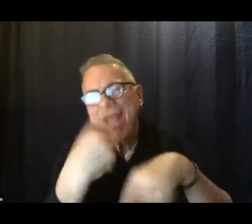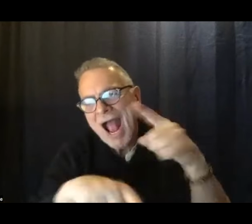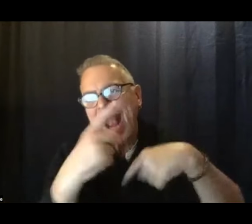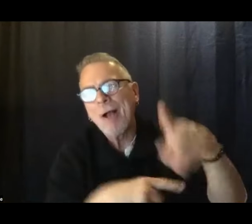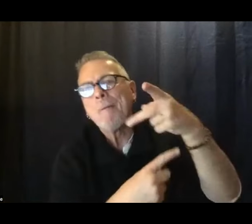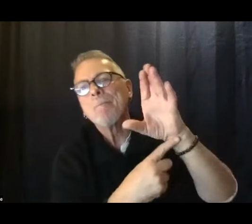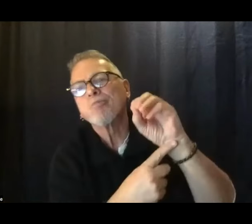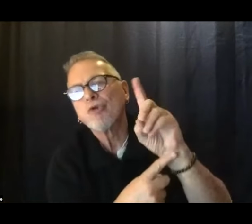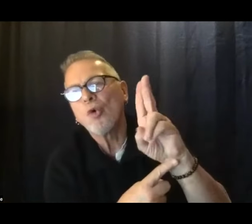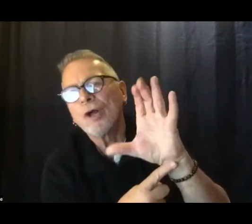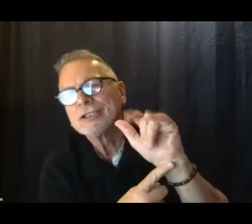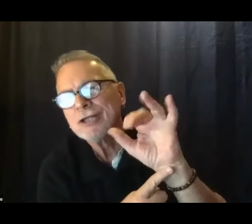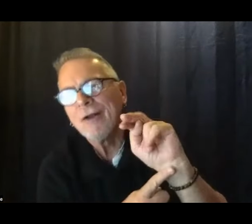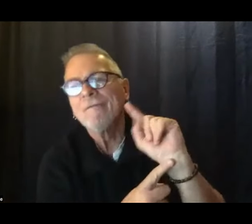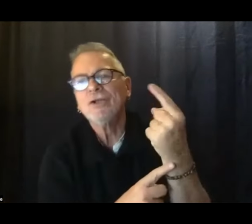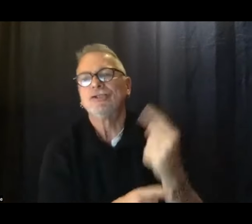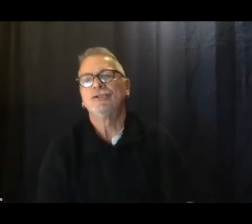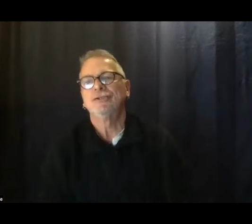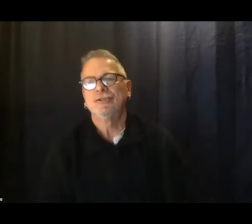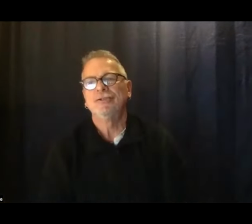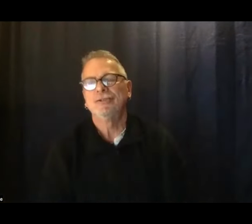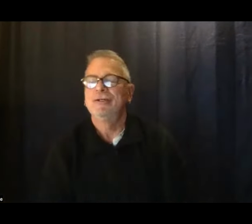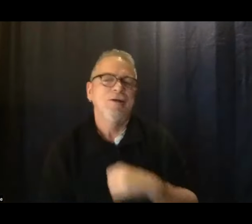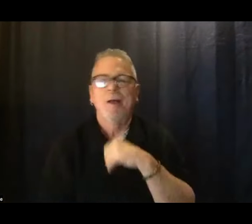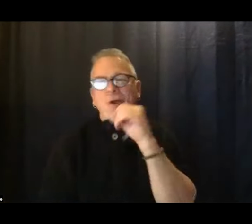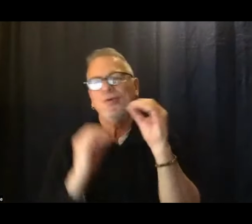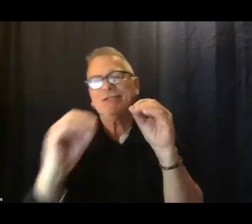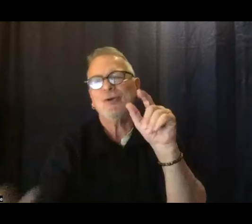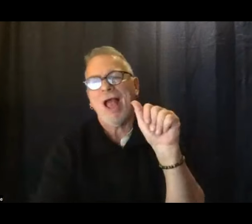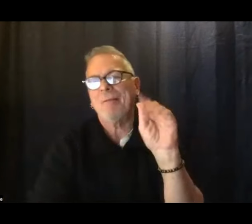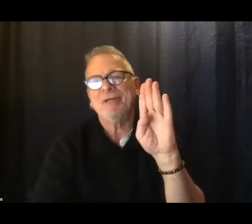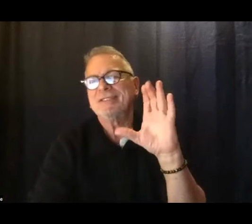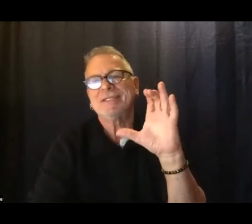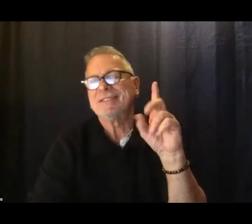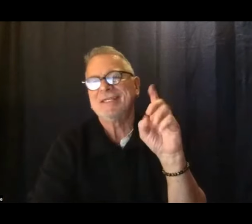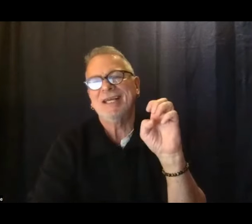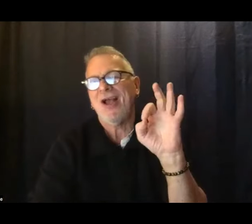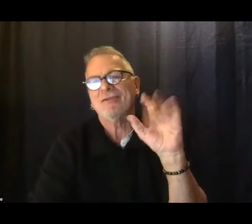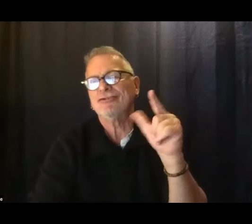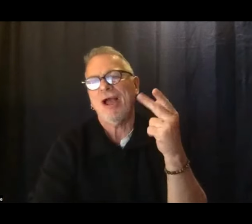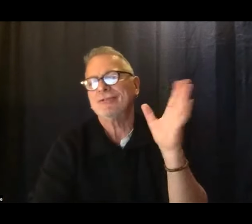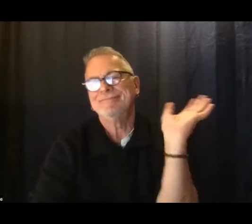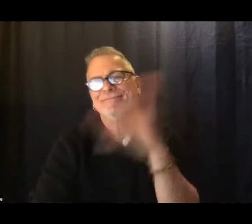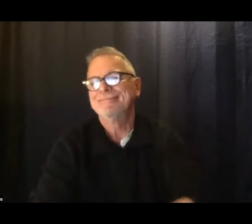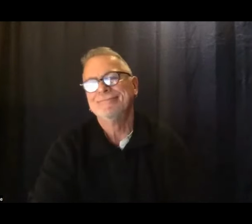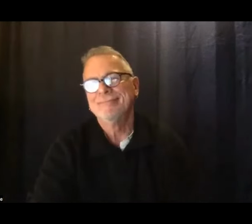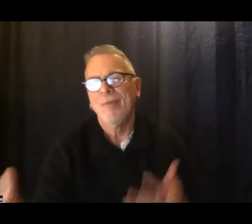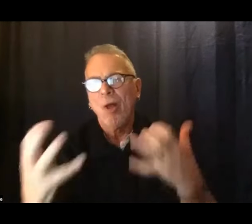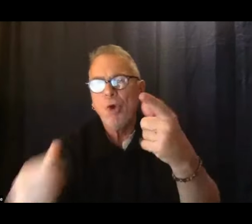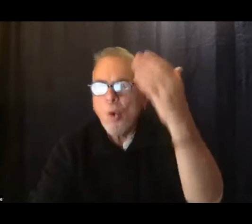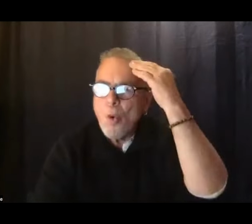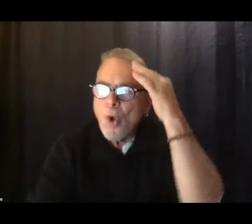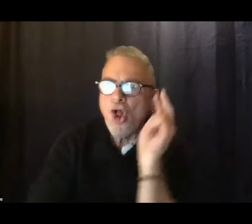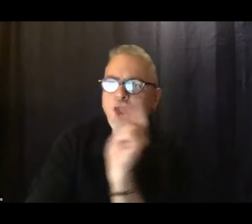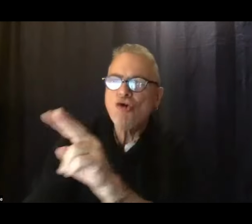the foundation. It's just that those building blocks. And that absolutely critical building block, the keystone to it is going to